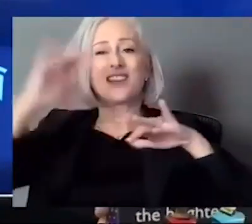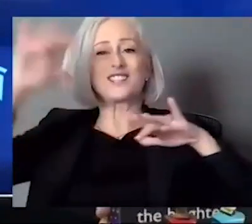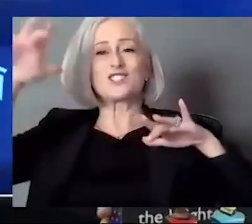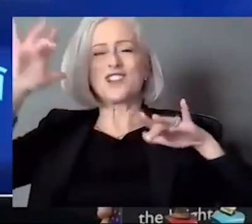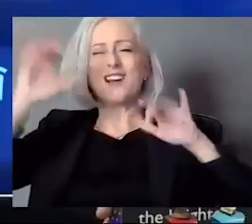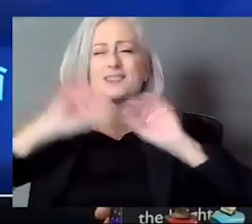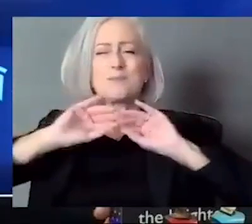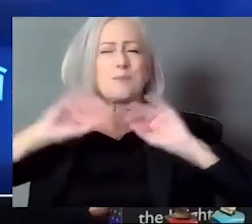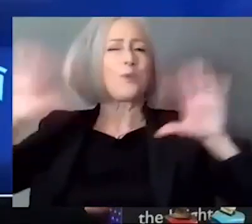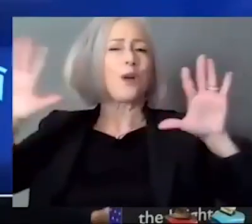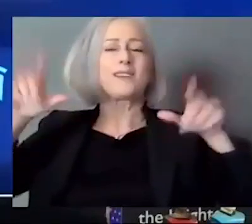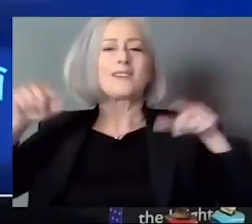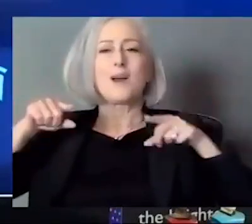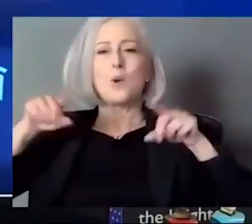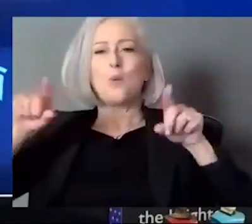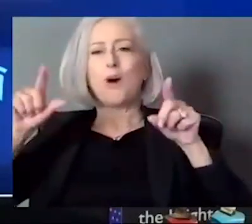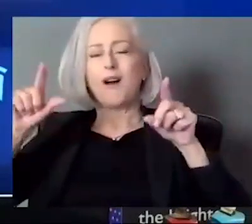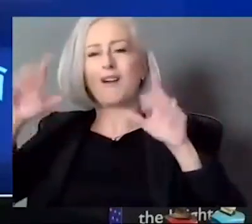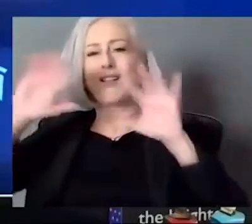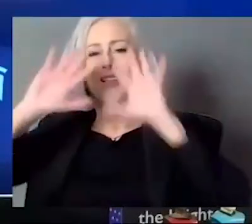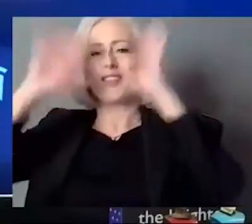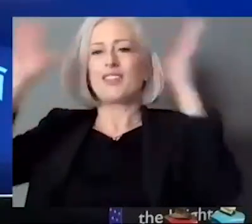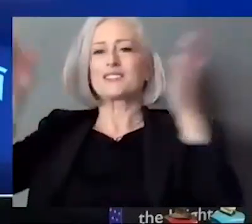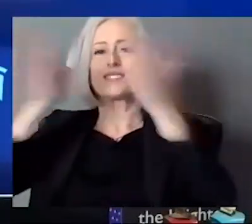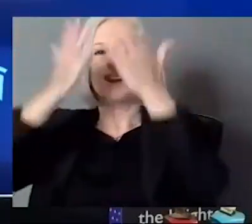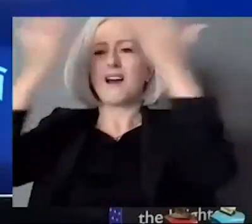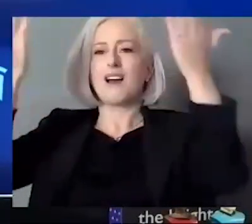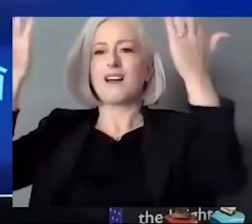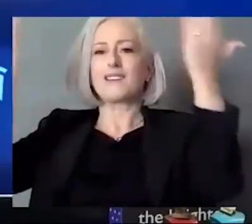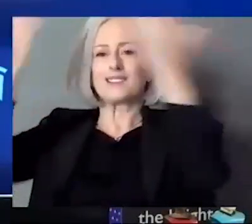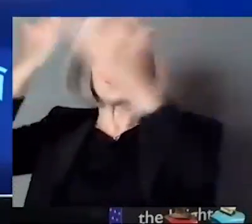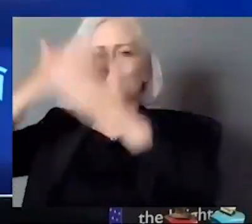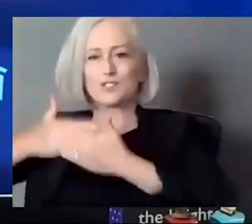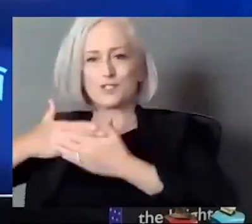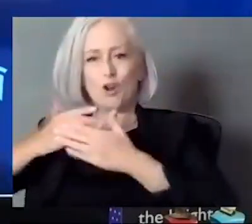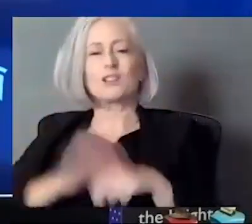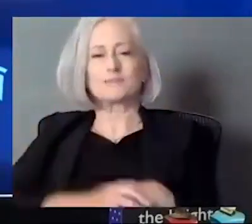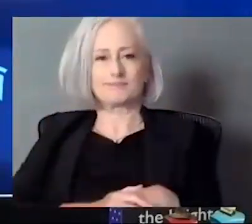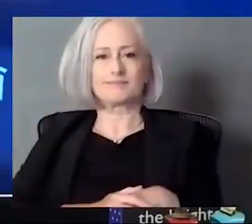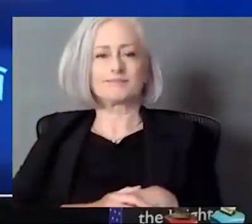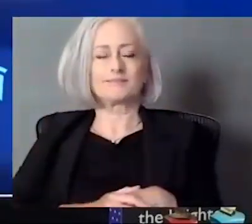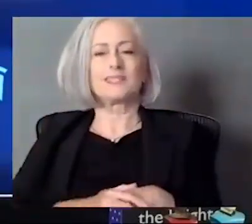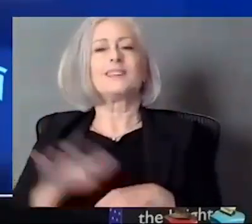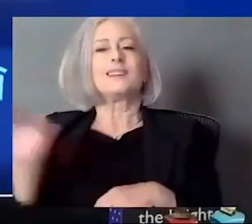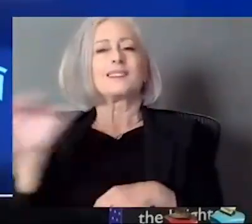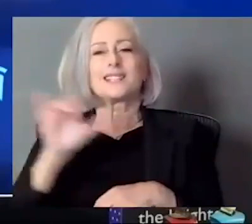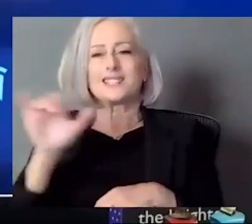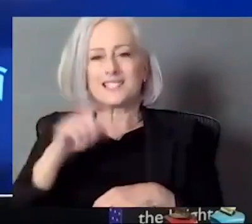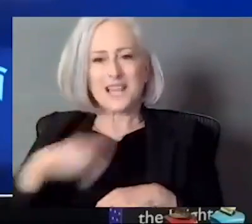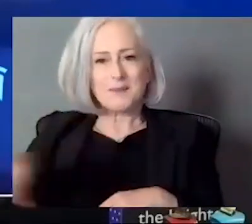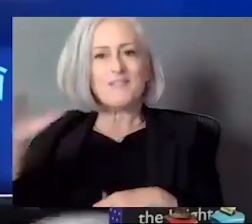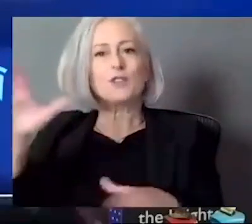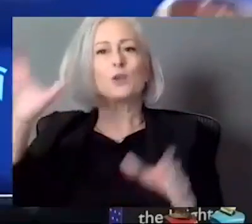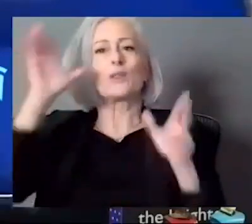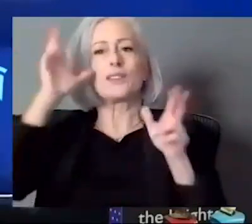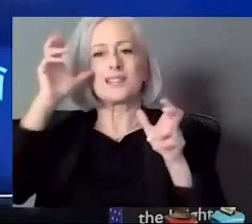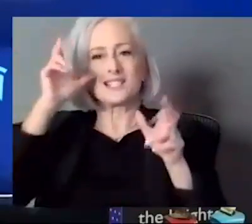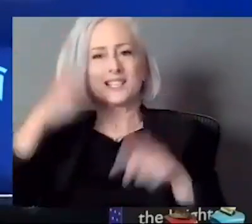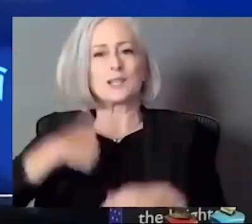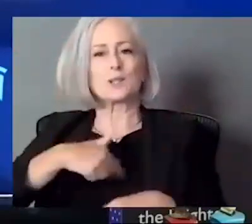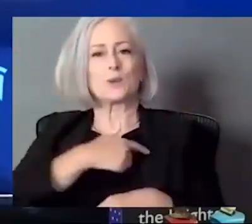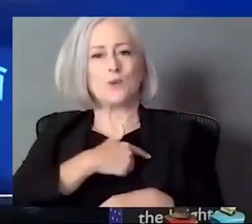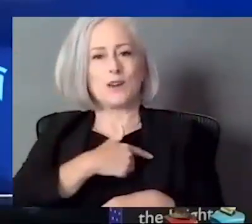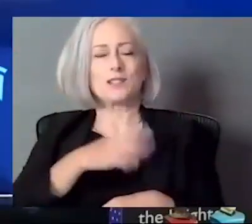this program because that's who we've been. And that's what we've needed with all of you who have been listening to us. And of course, you've heard us talk a lot about the Chiefs and the